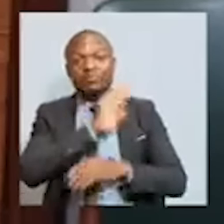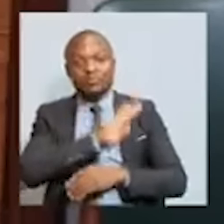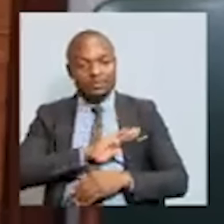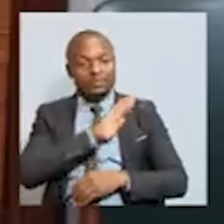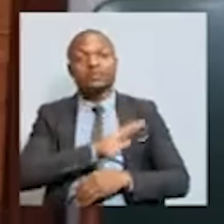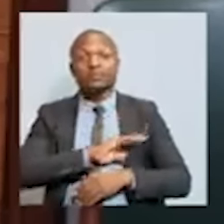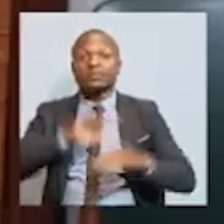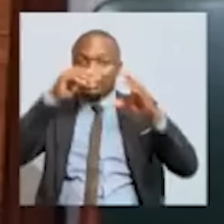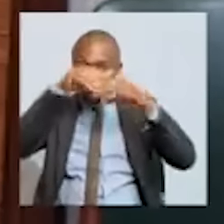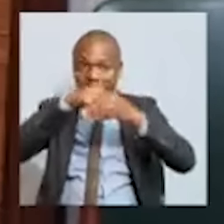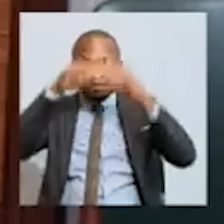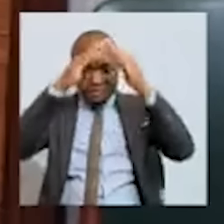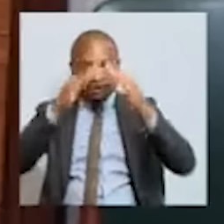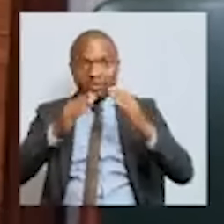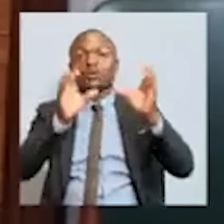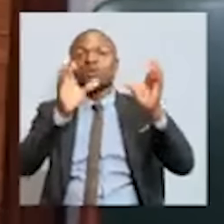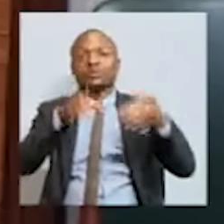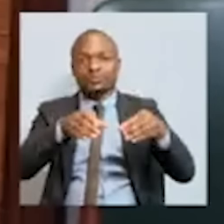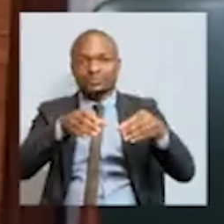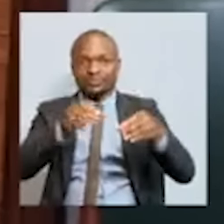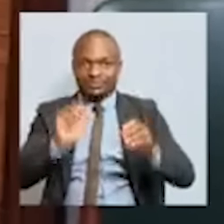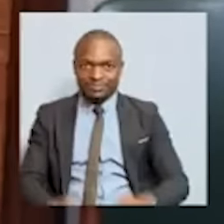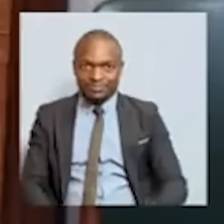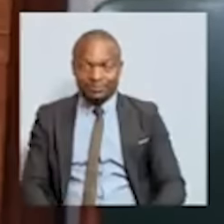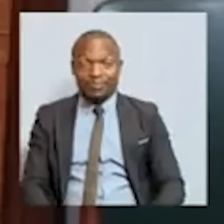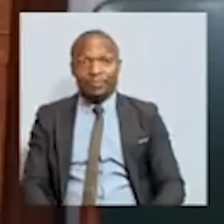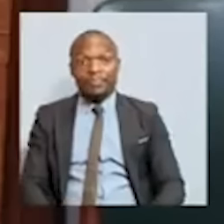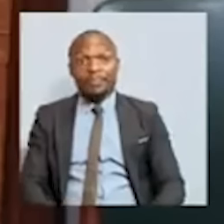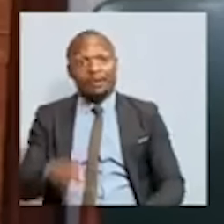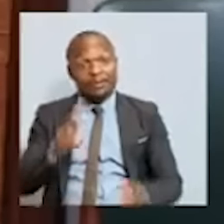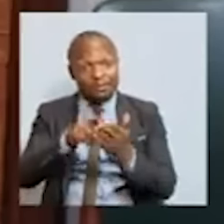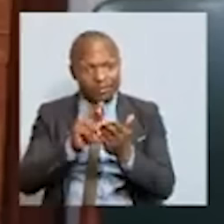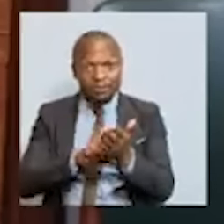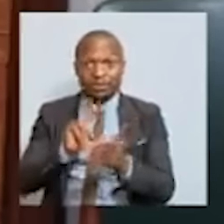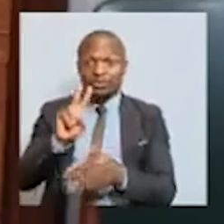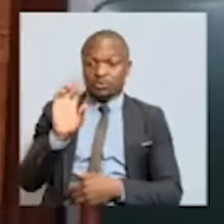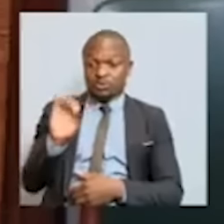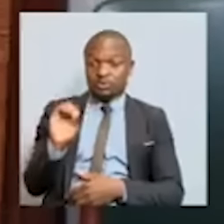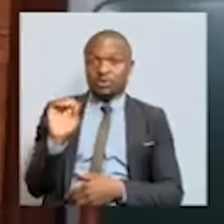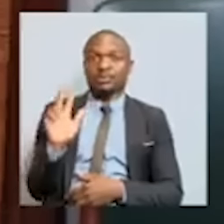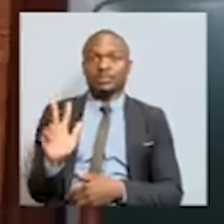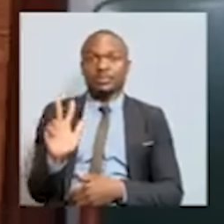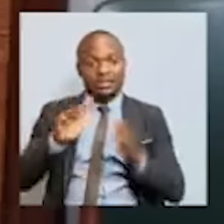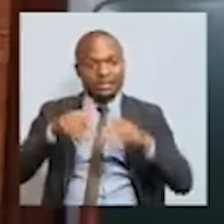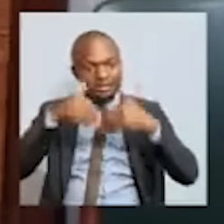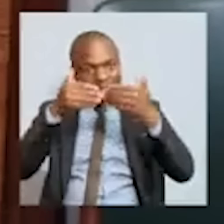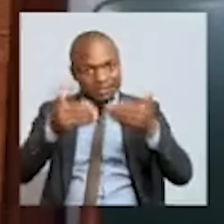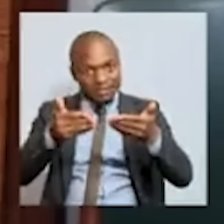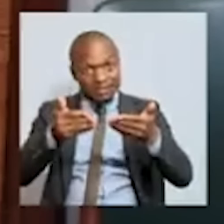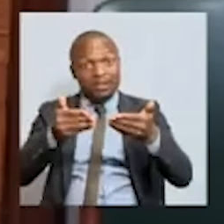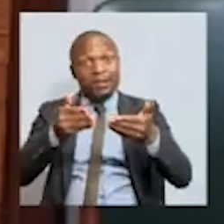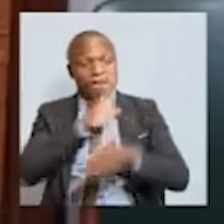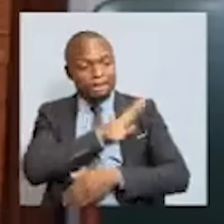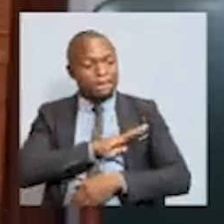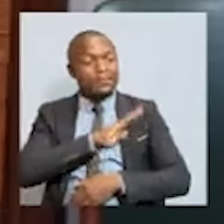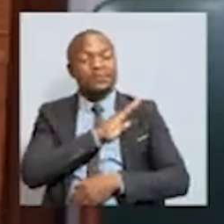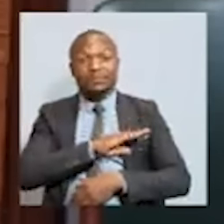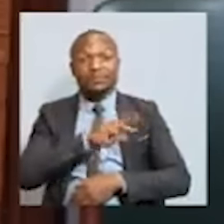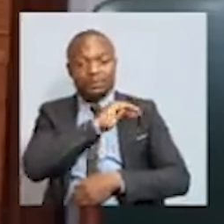House or a committee. Further, Standing Order 203 provides for the conduct of